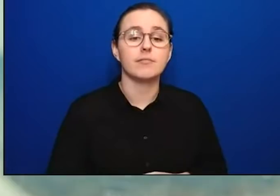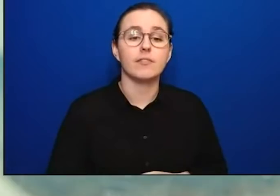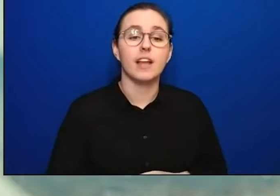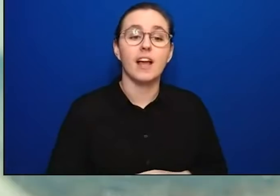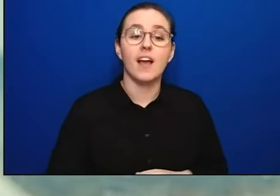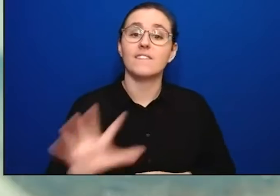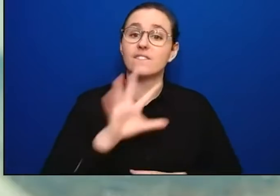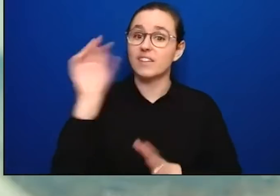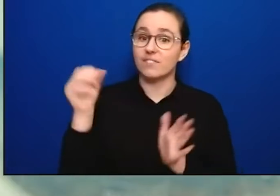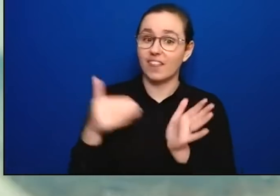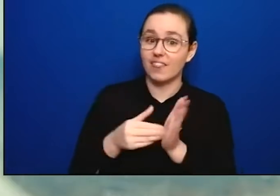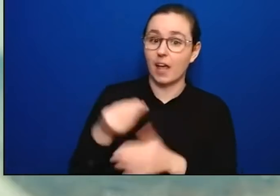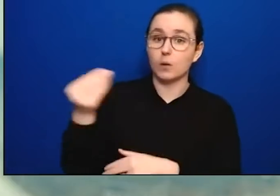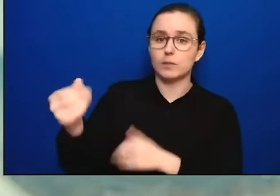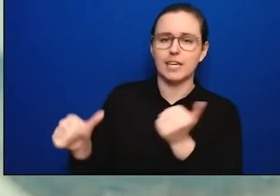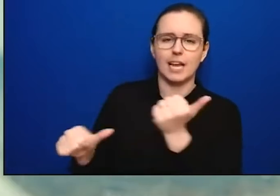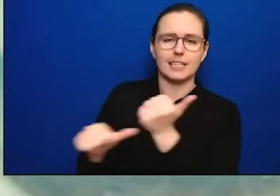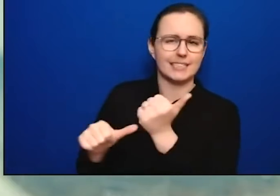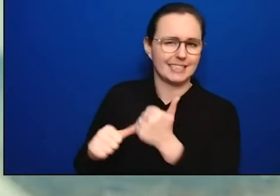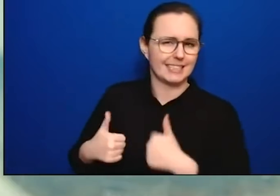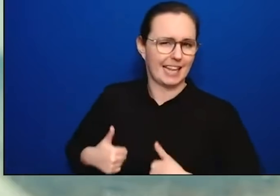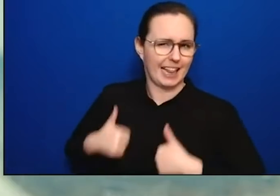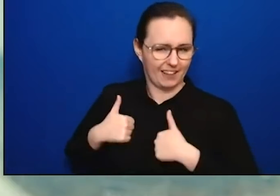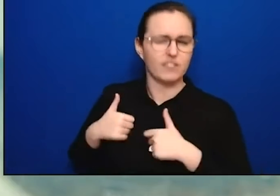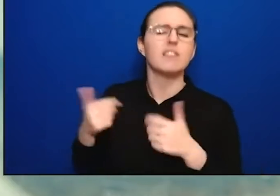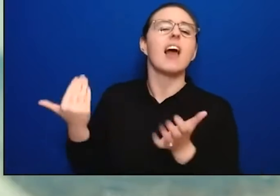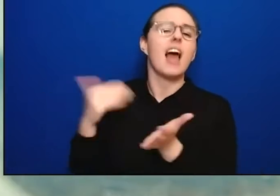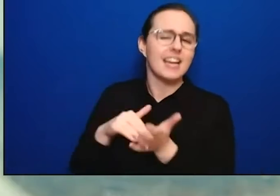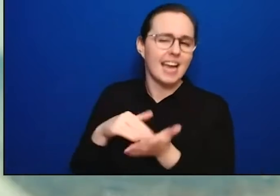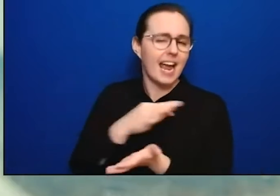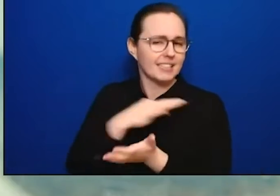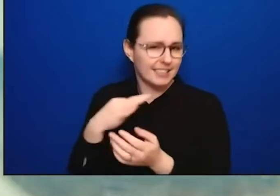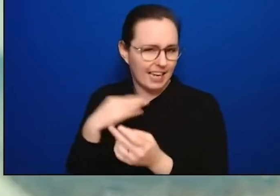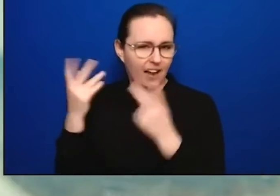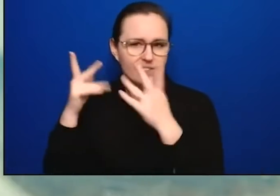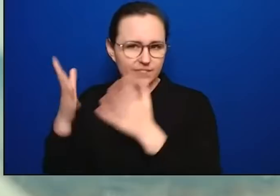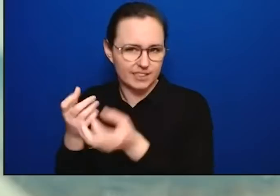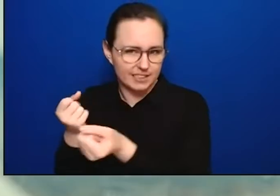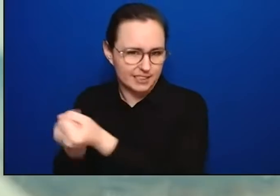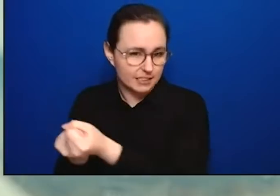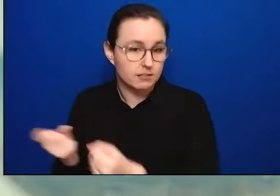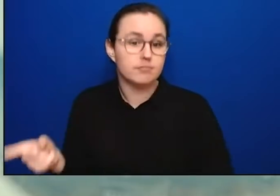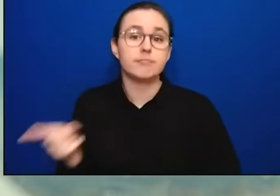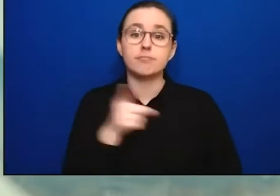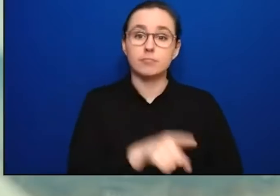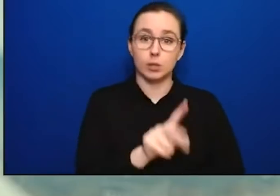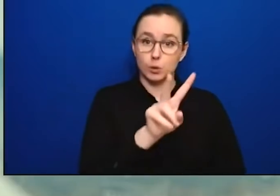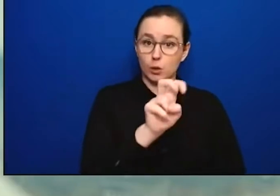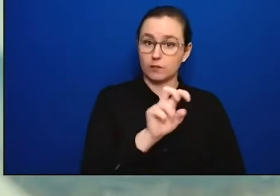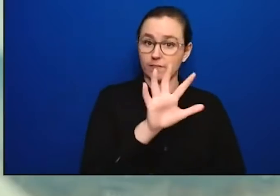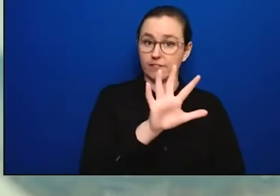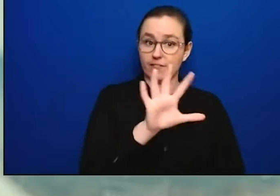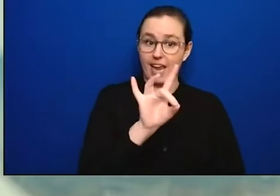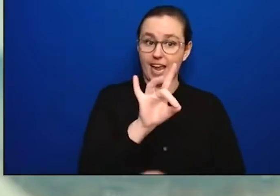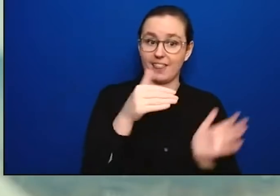visitors, 50,000 to assisted living to support symptomatic staff and to test visitors,